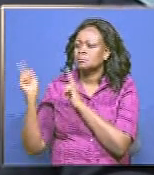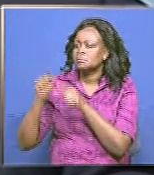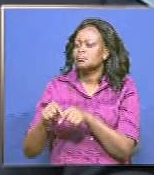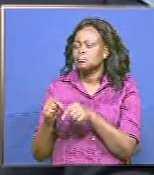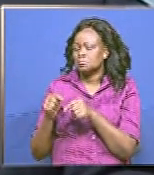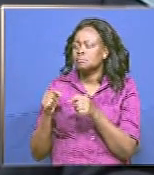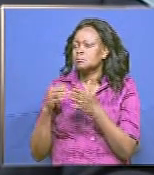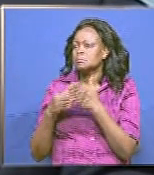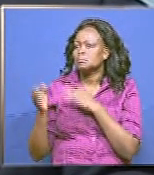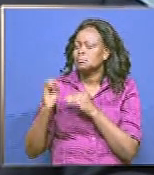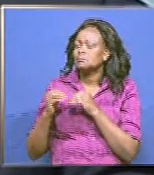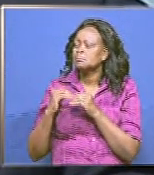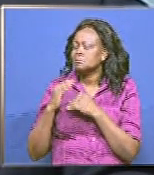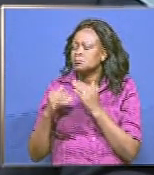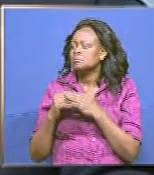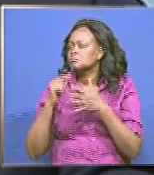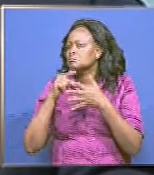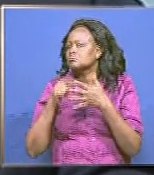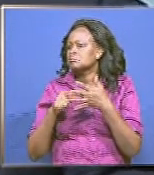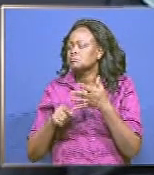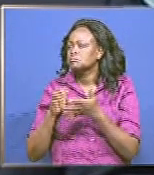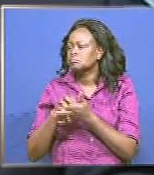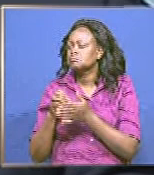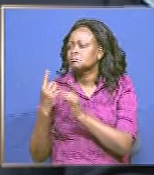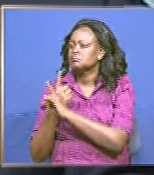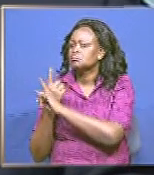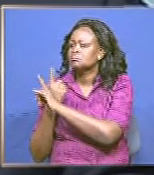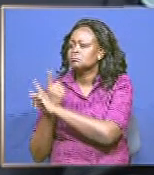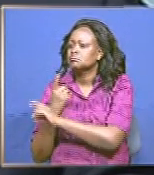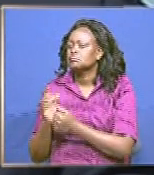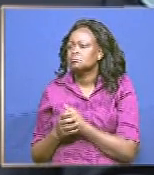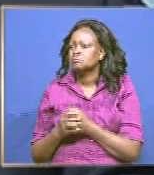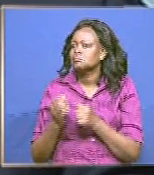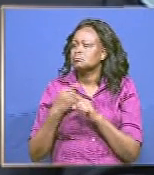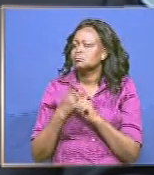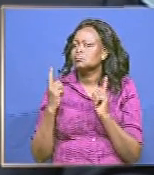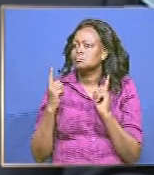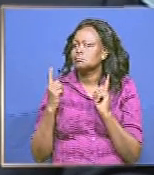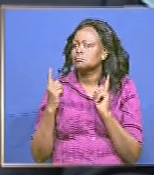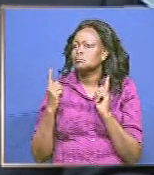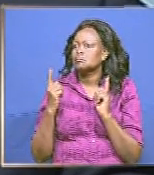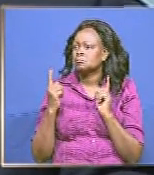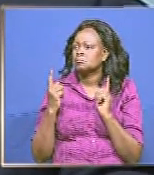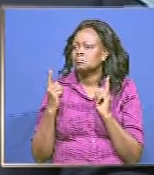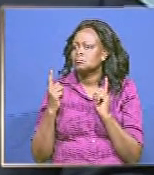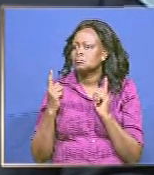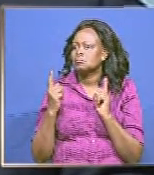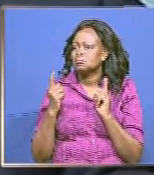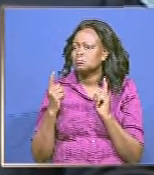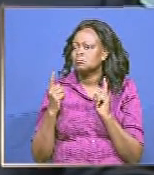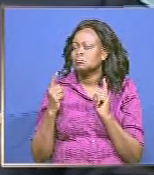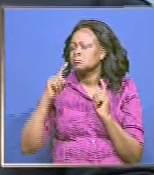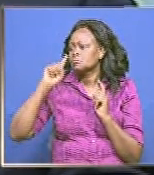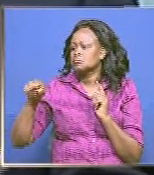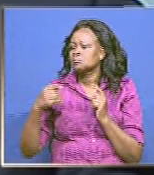ECC. So all this is case by case. Mm-hmm. But we are making a bit of a mistake